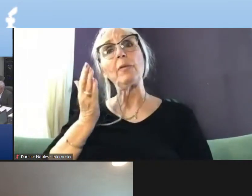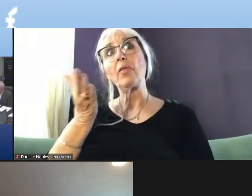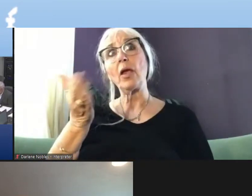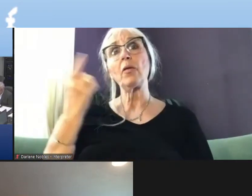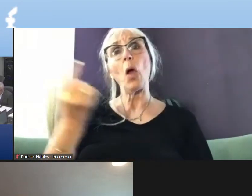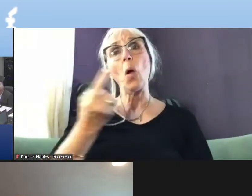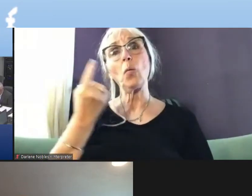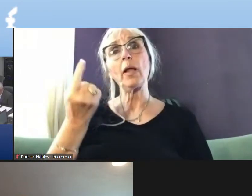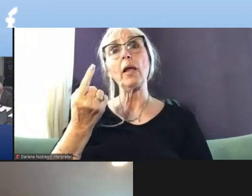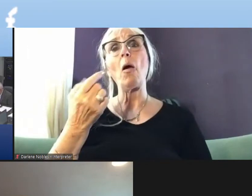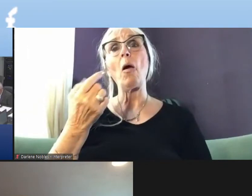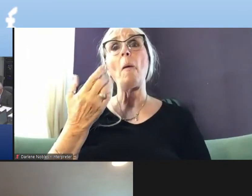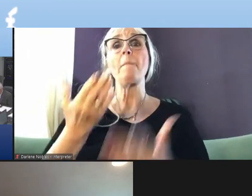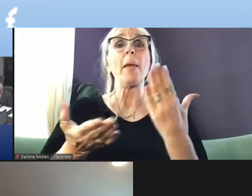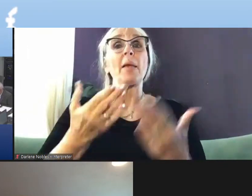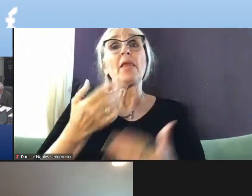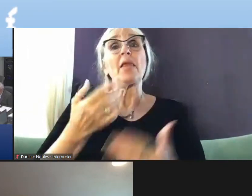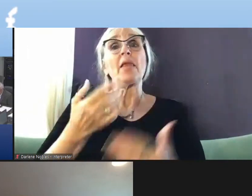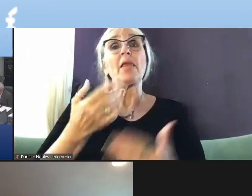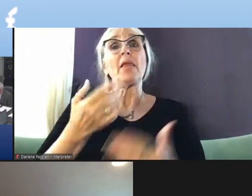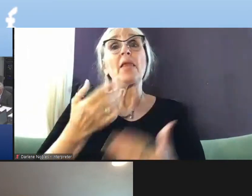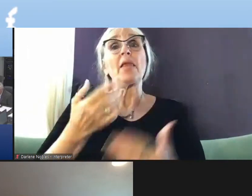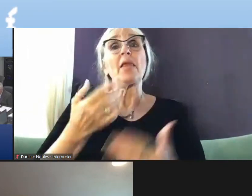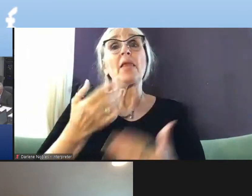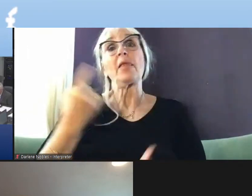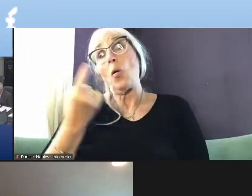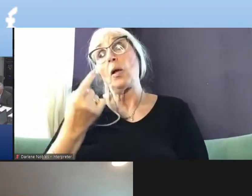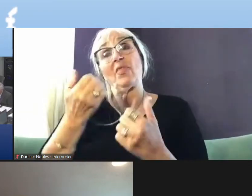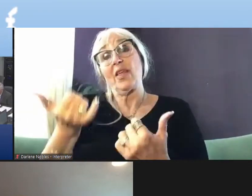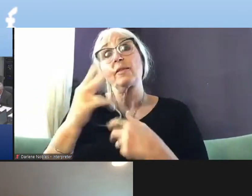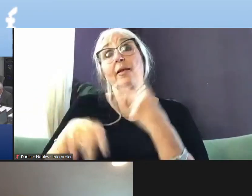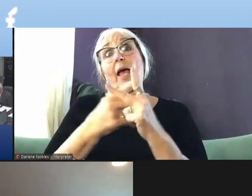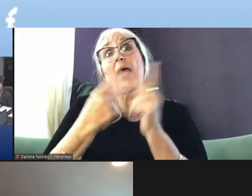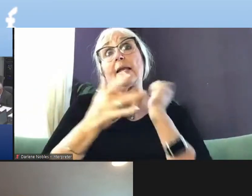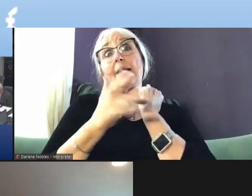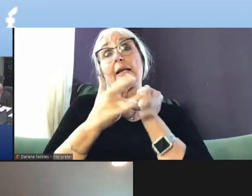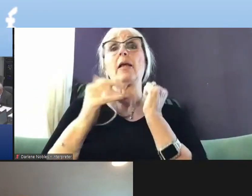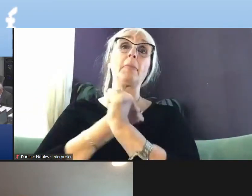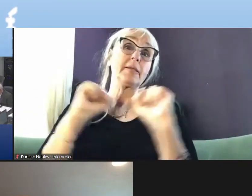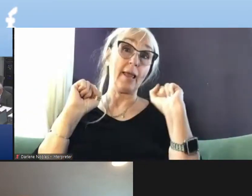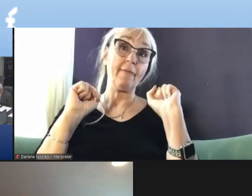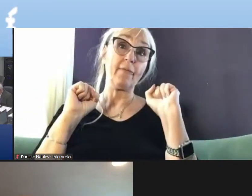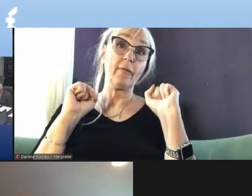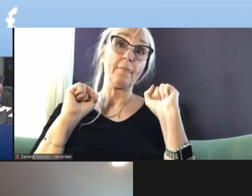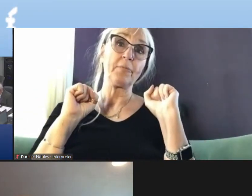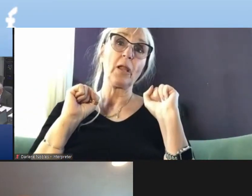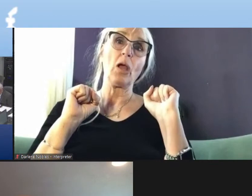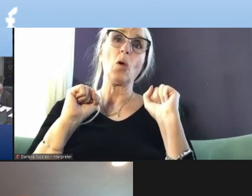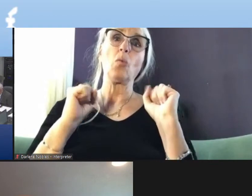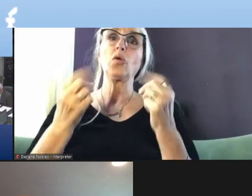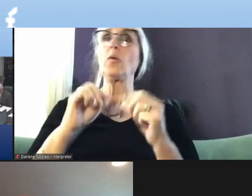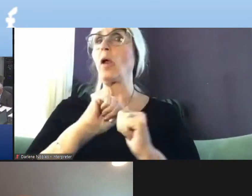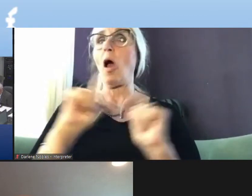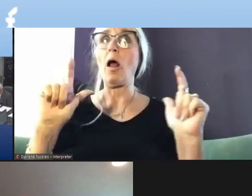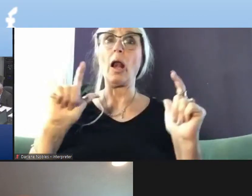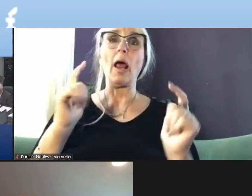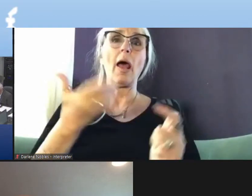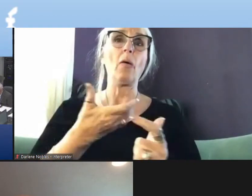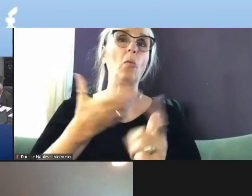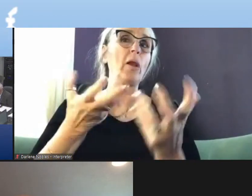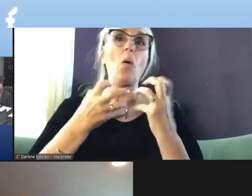be the sole source of this technology, but to be safe, we're doing RFPs because we don't want to end up having to pay money back.